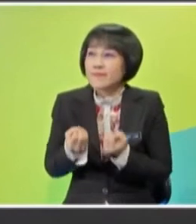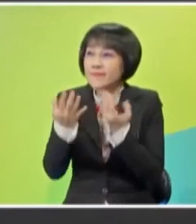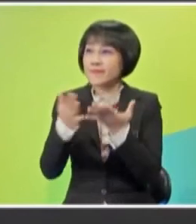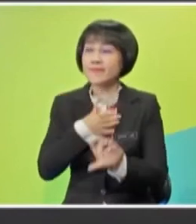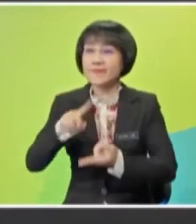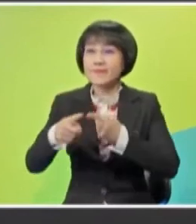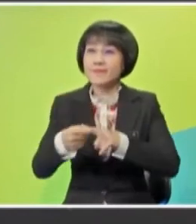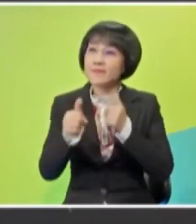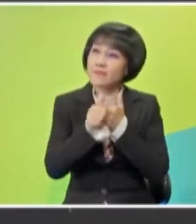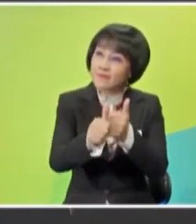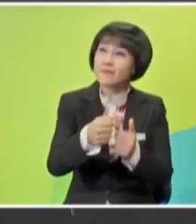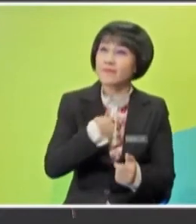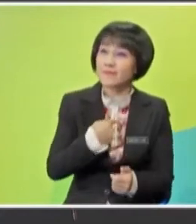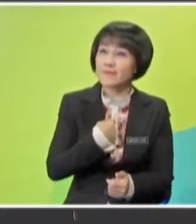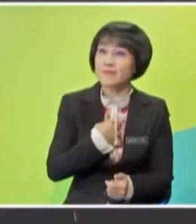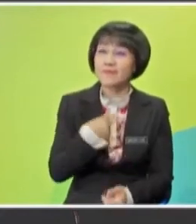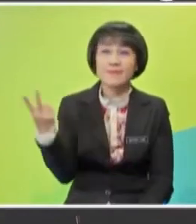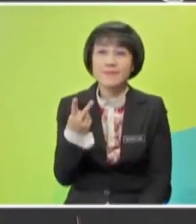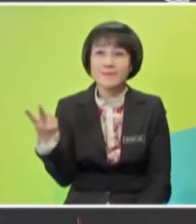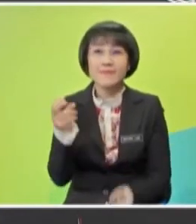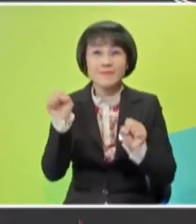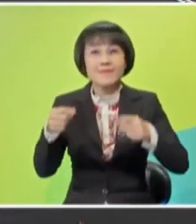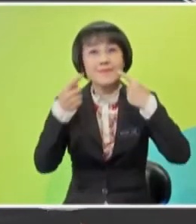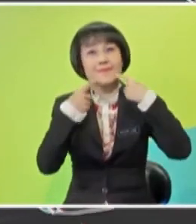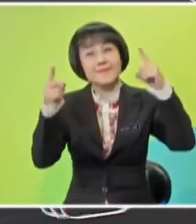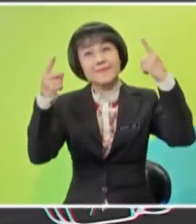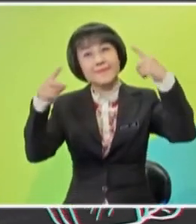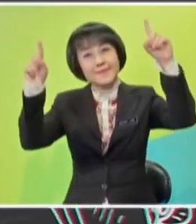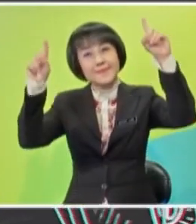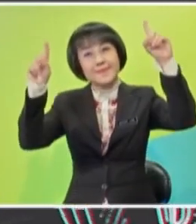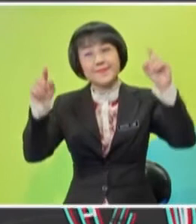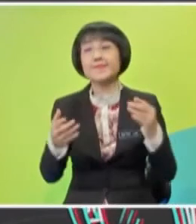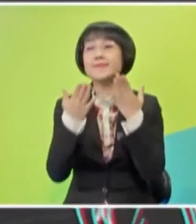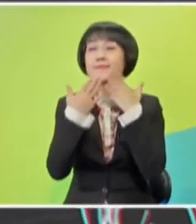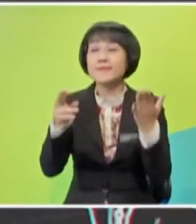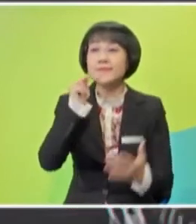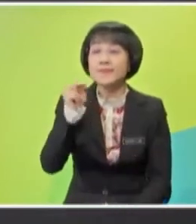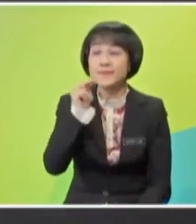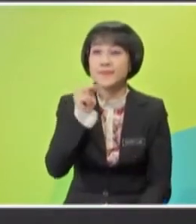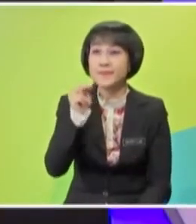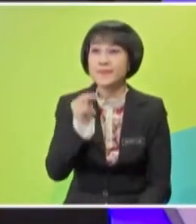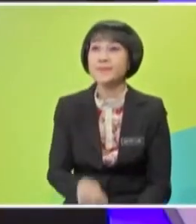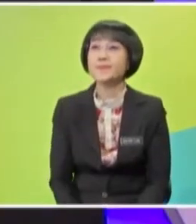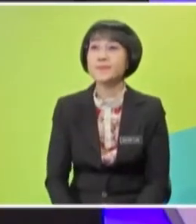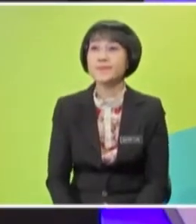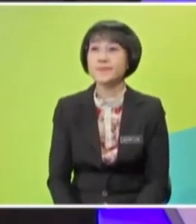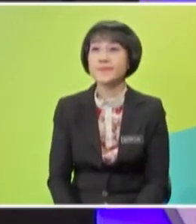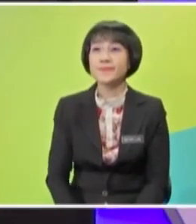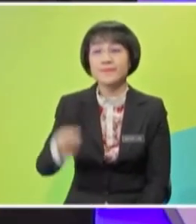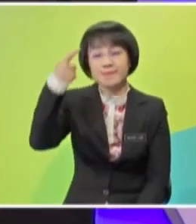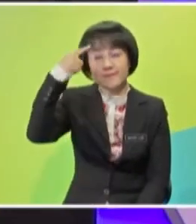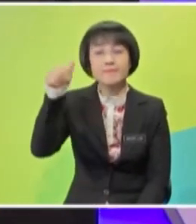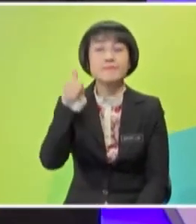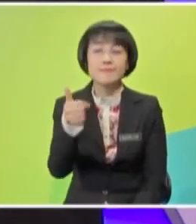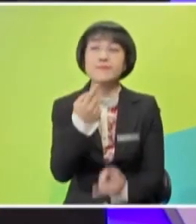same road as me, we can all be successful. Okay, thank you, Nabiha, for that very good answer